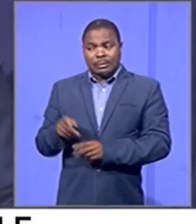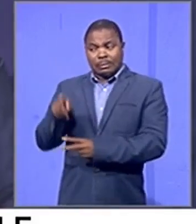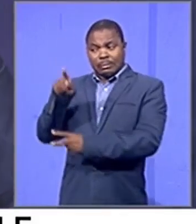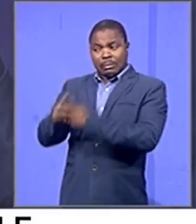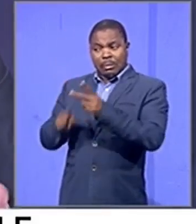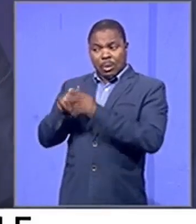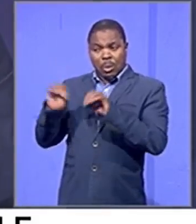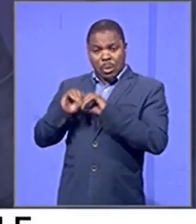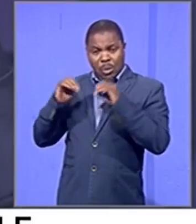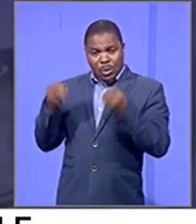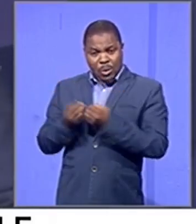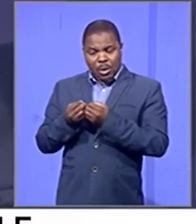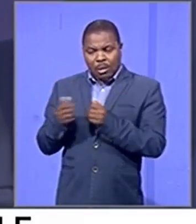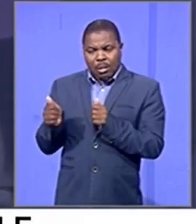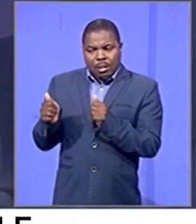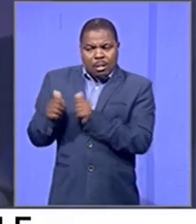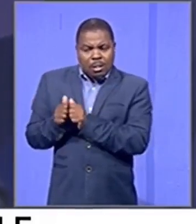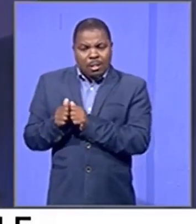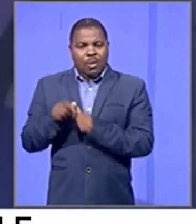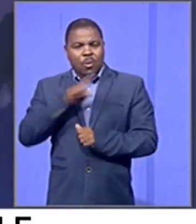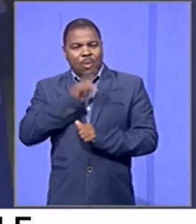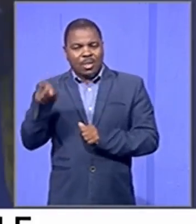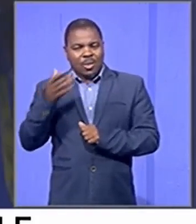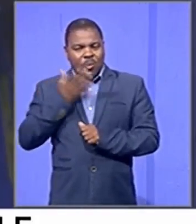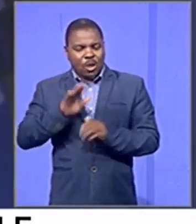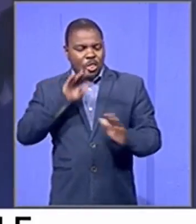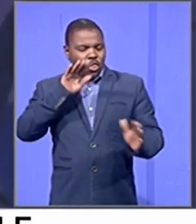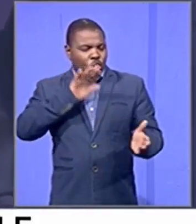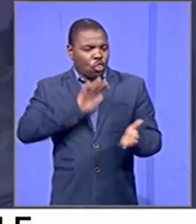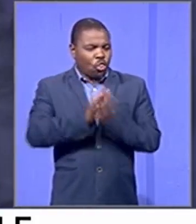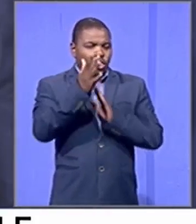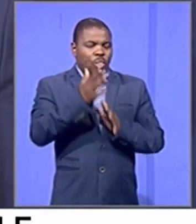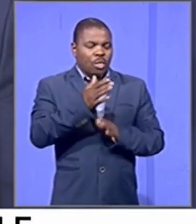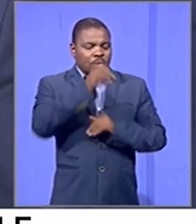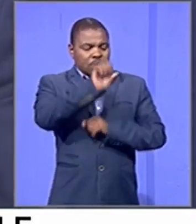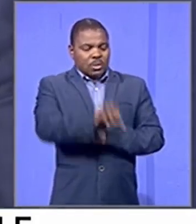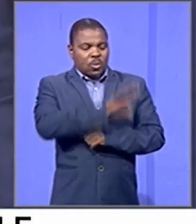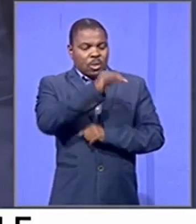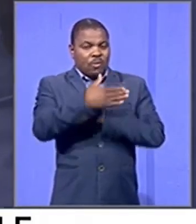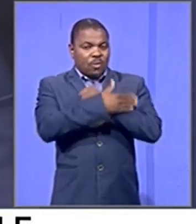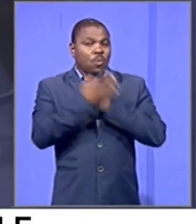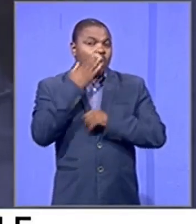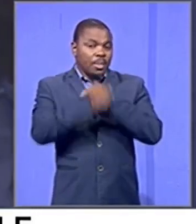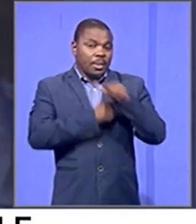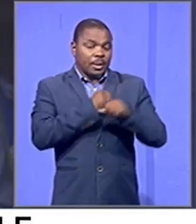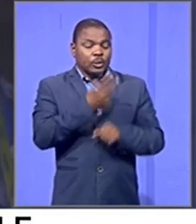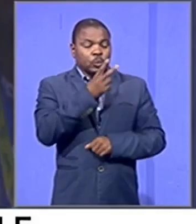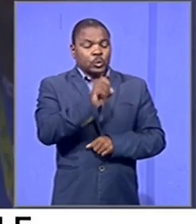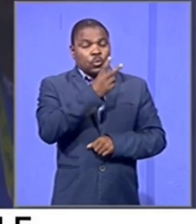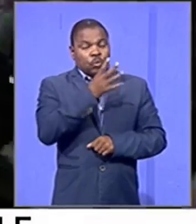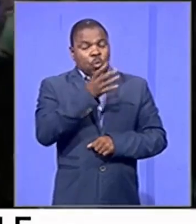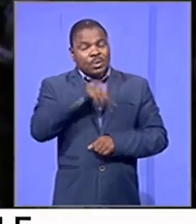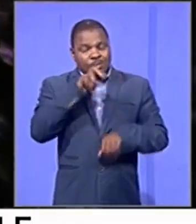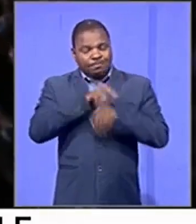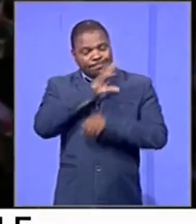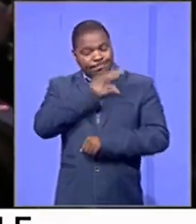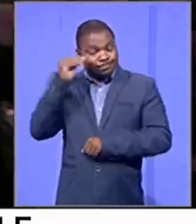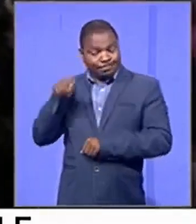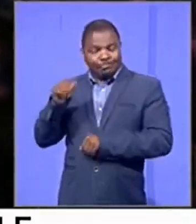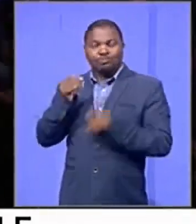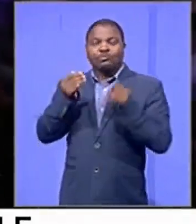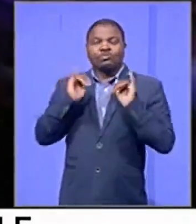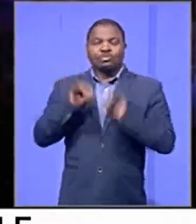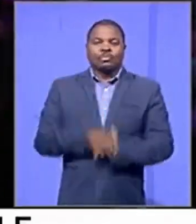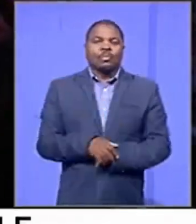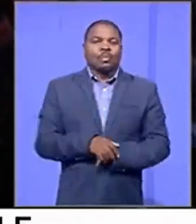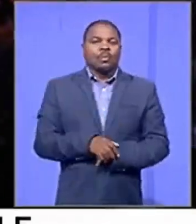parties ganging up to destroy our country in 2024 very, very seriously. O phatlaladitse